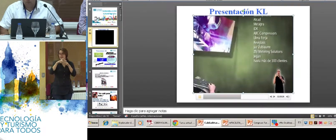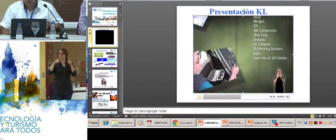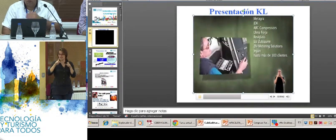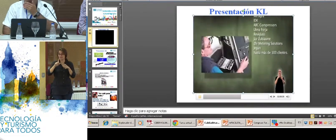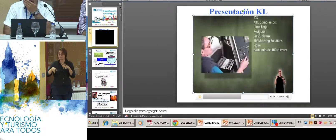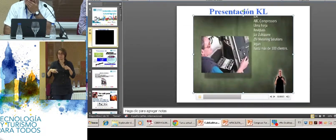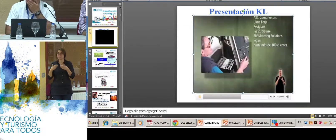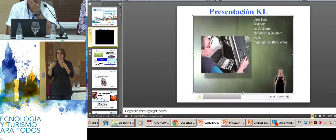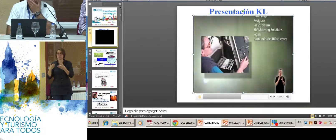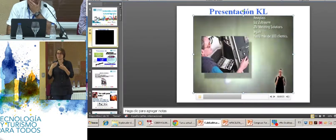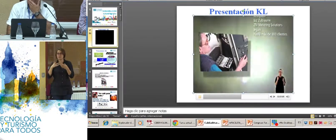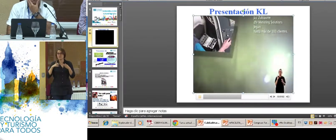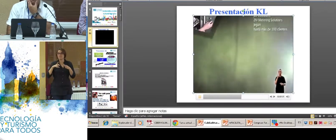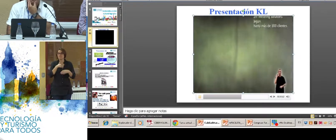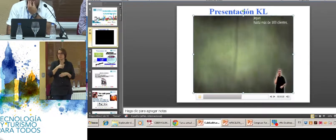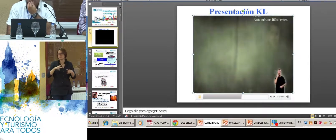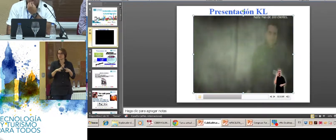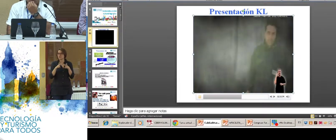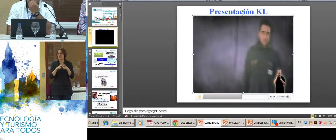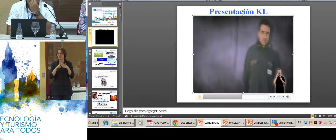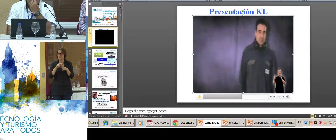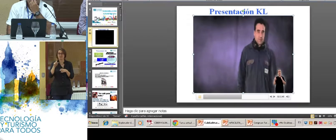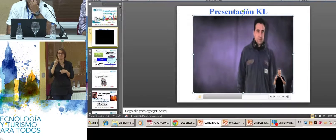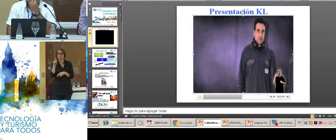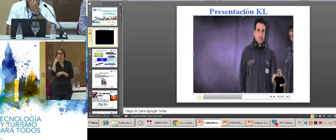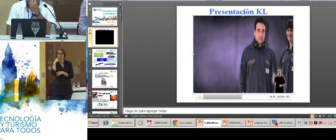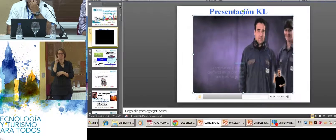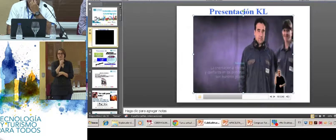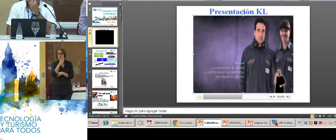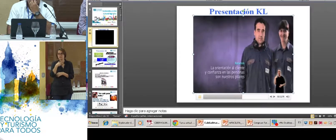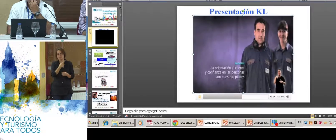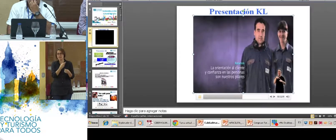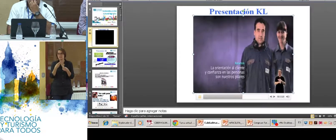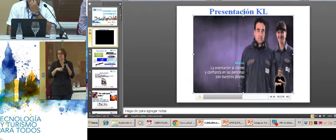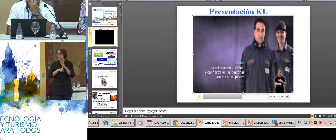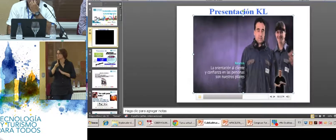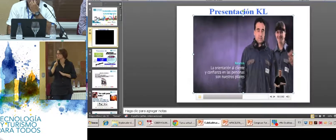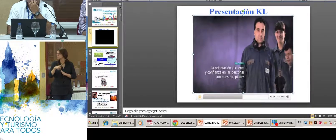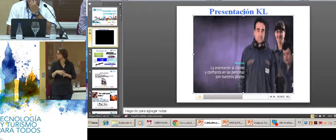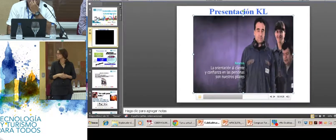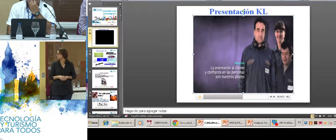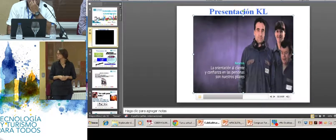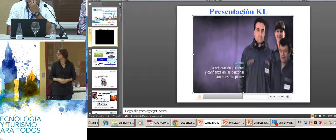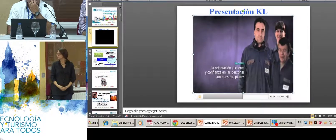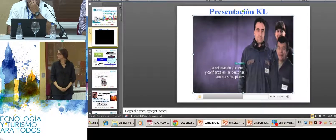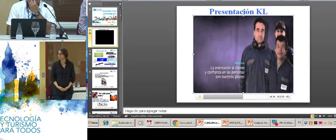social encuentran respuesta a sus necesidades the de main fiber desarrollo. of employment are involved in our project.